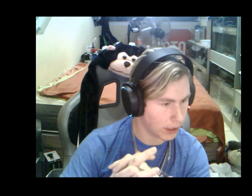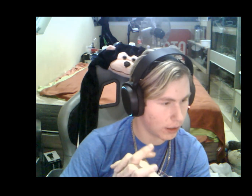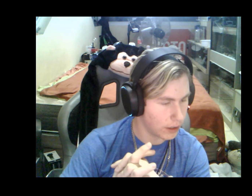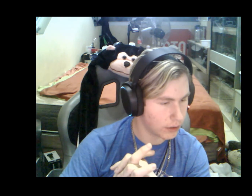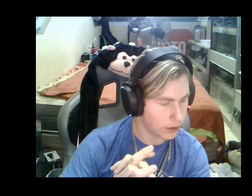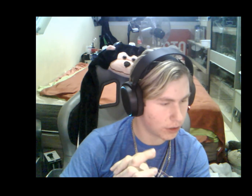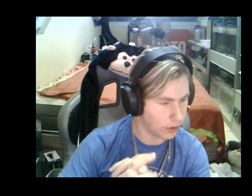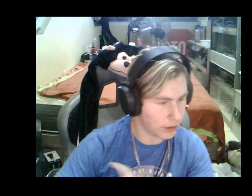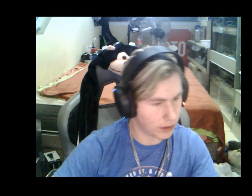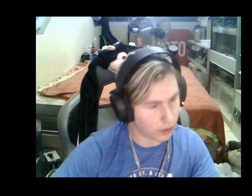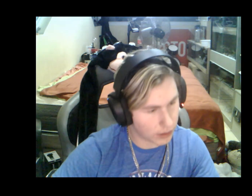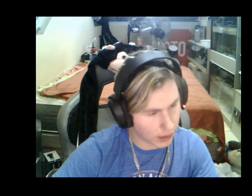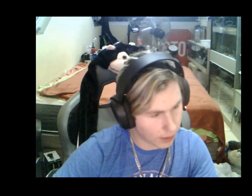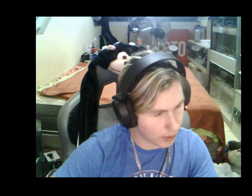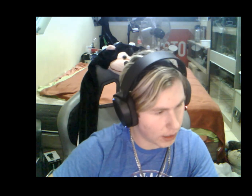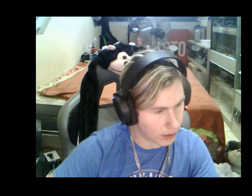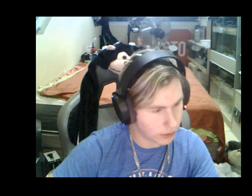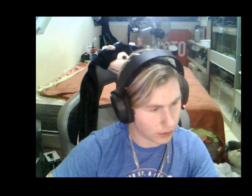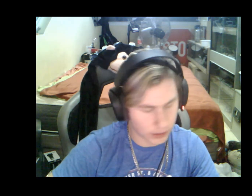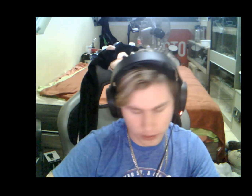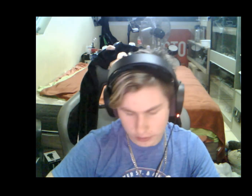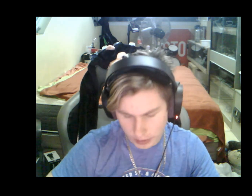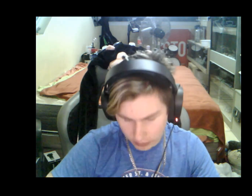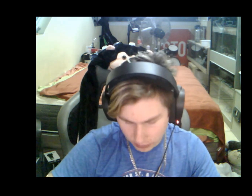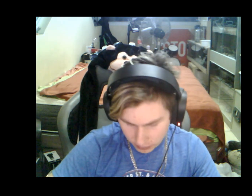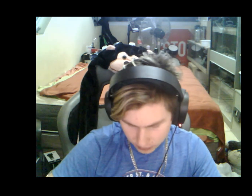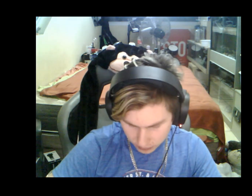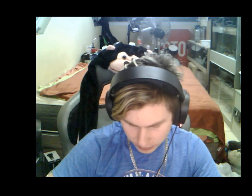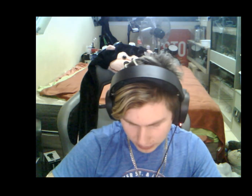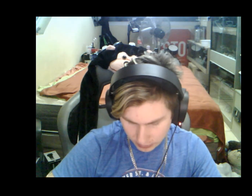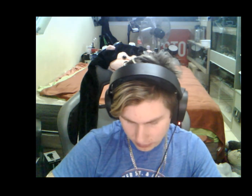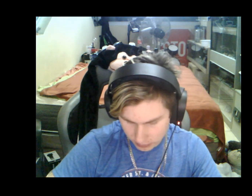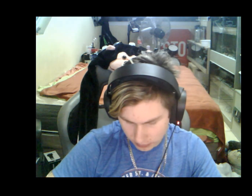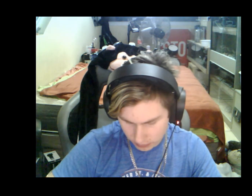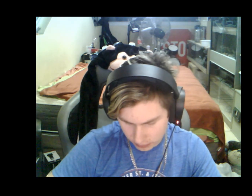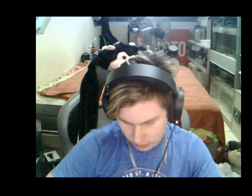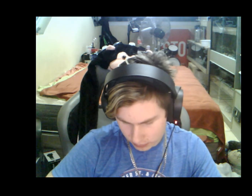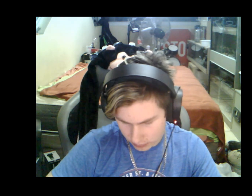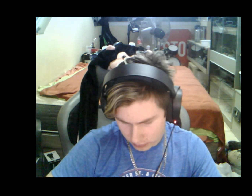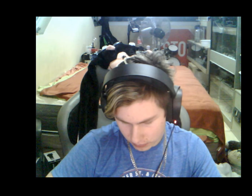But yeah. Search OG Salty Gamer and you don't see your channel? Really?